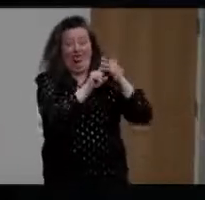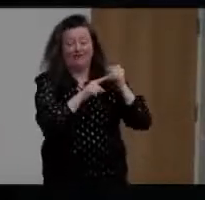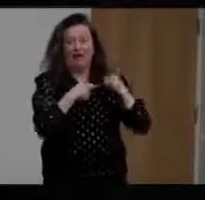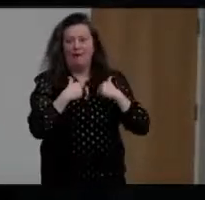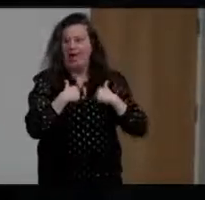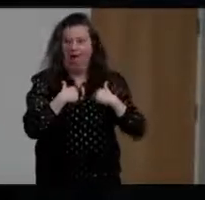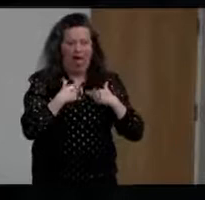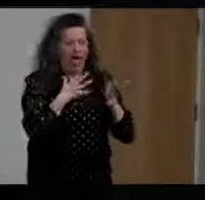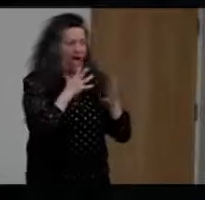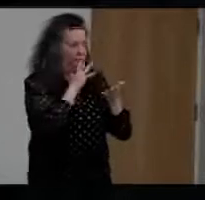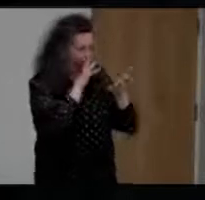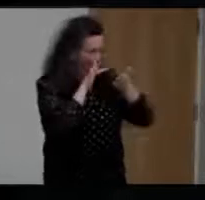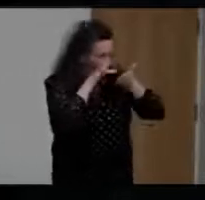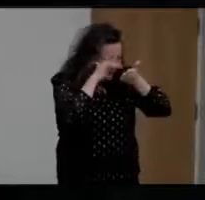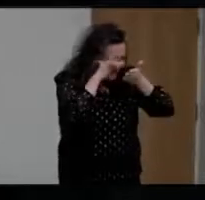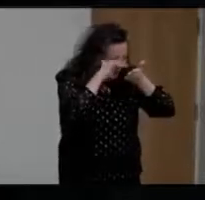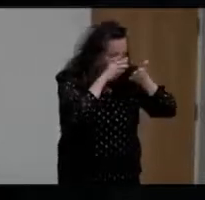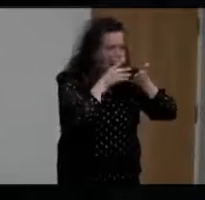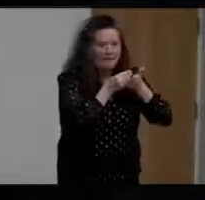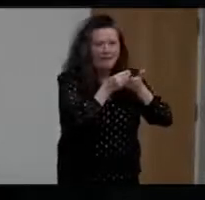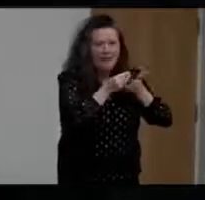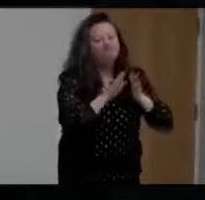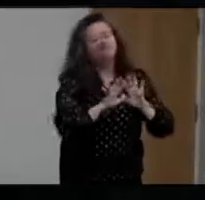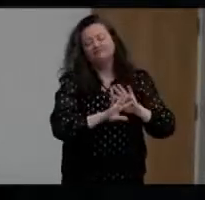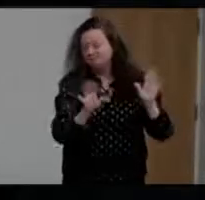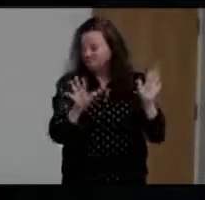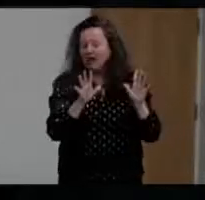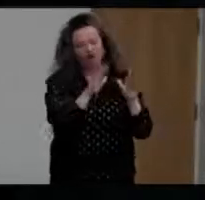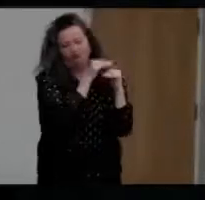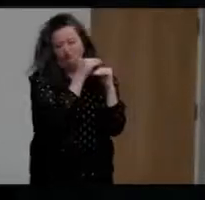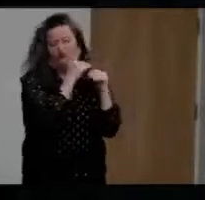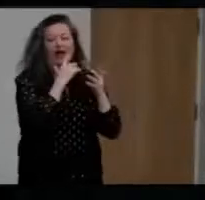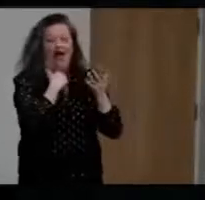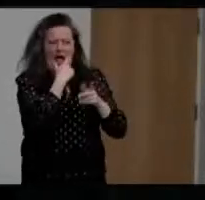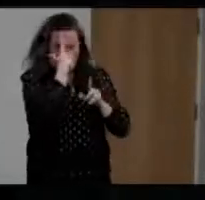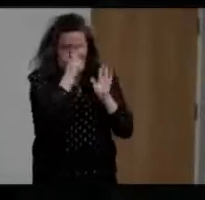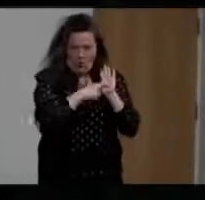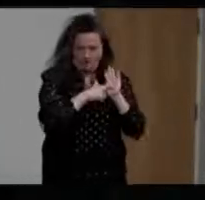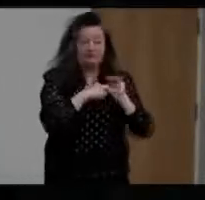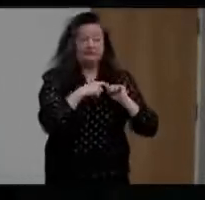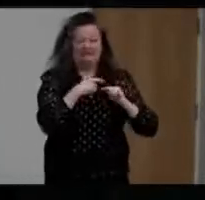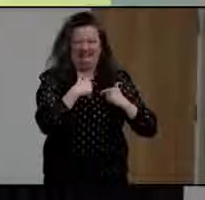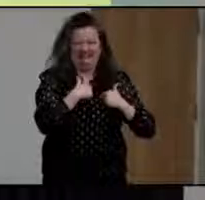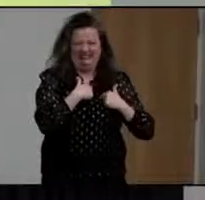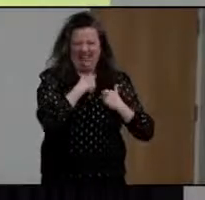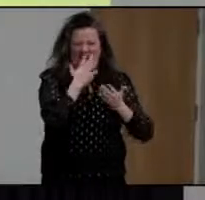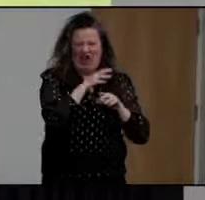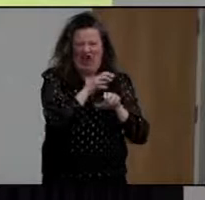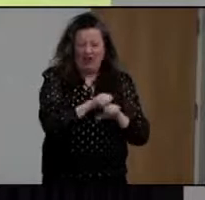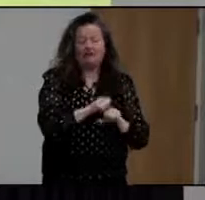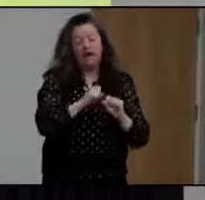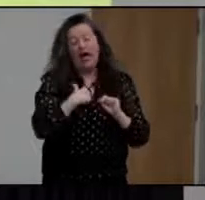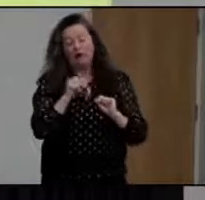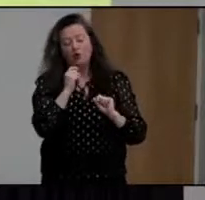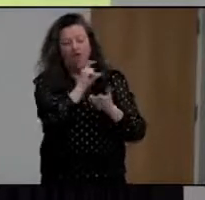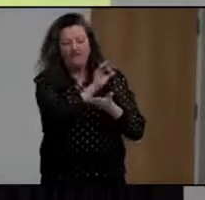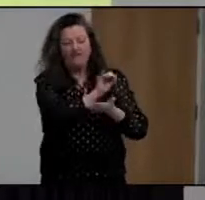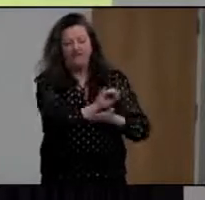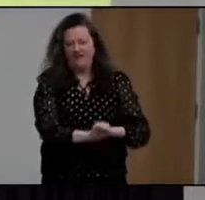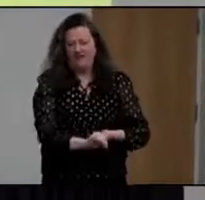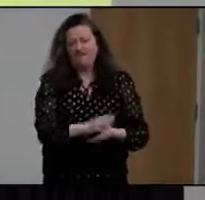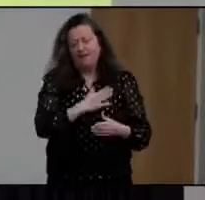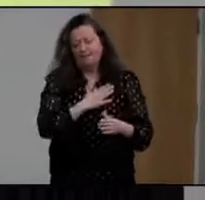toaster. So yeah, pretty locked down and realizing my habits are not great all the time. I was going to go